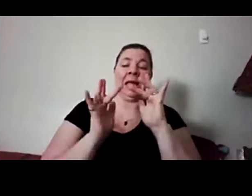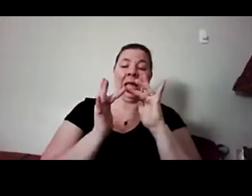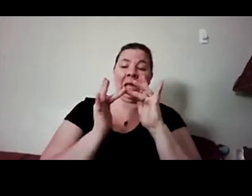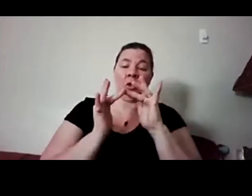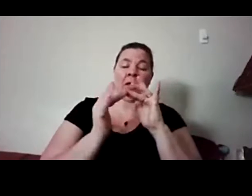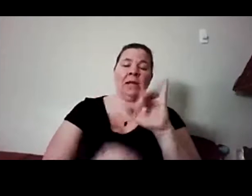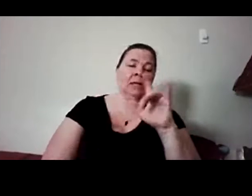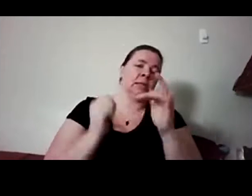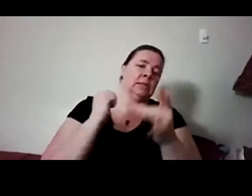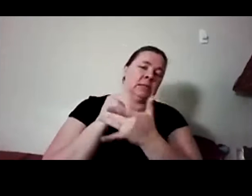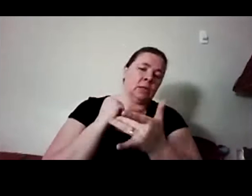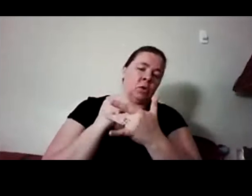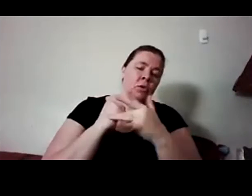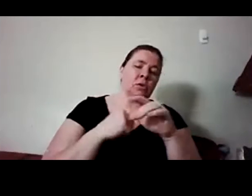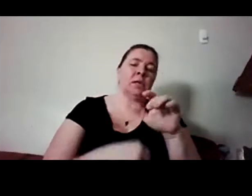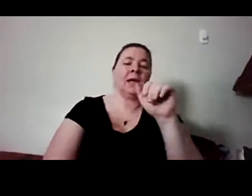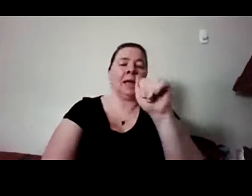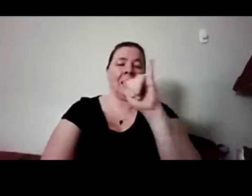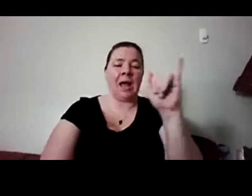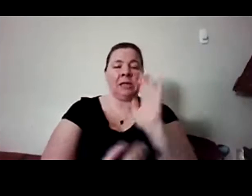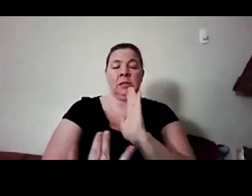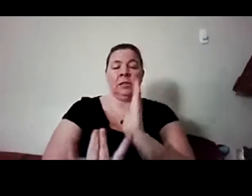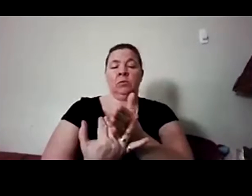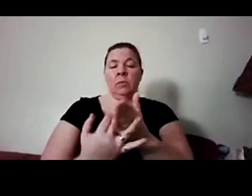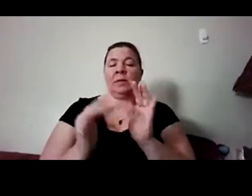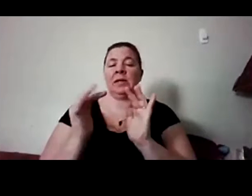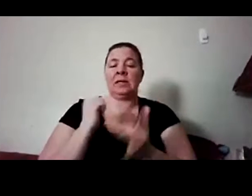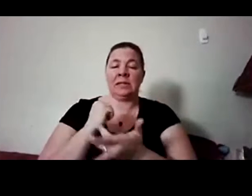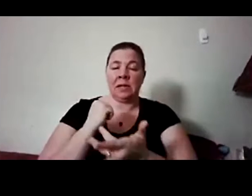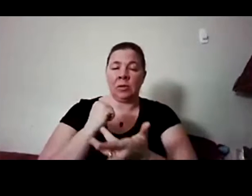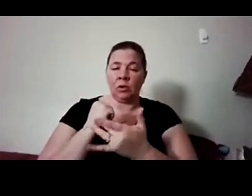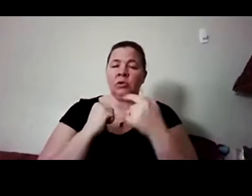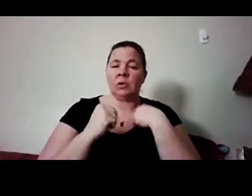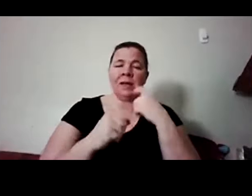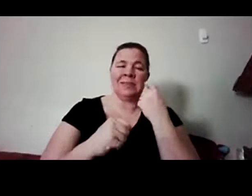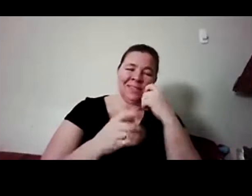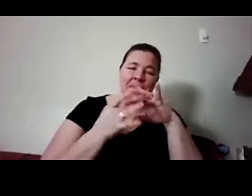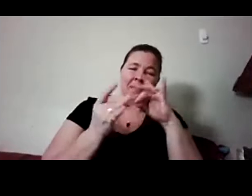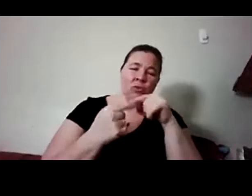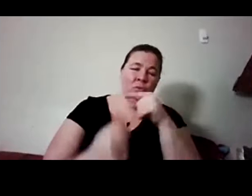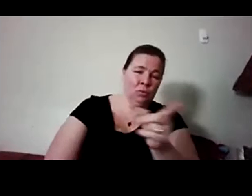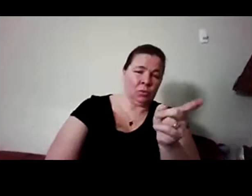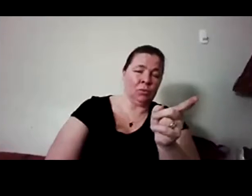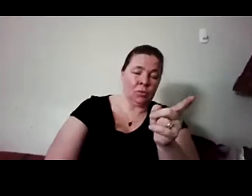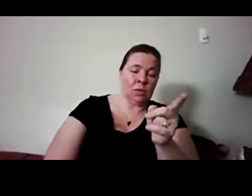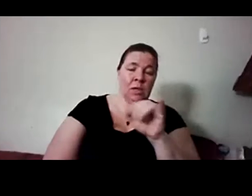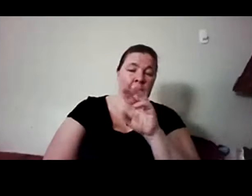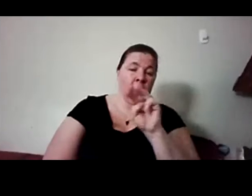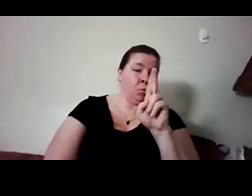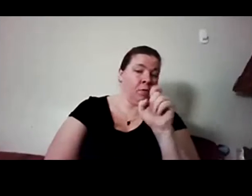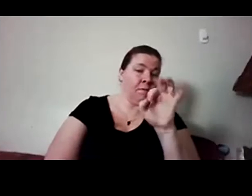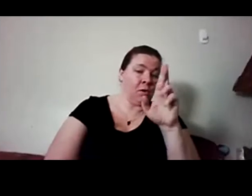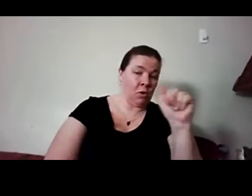AI, that disruptive technology I just mentioned to you guys. Okay. Mr. Mufareh